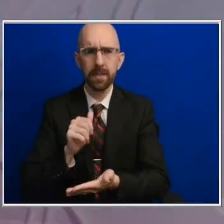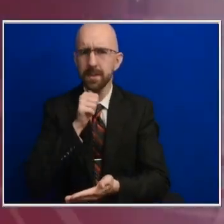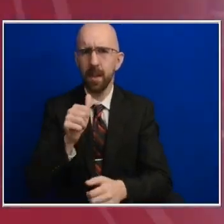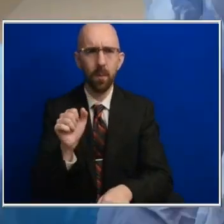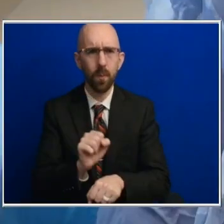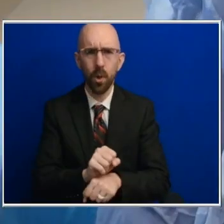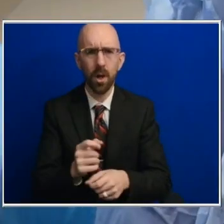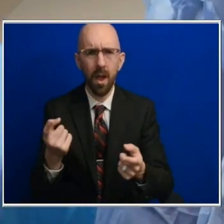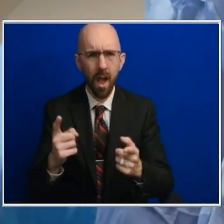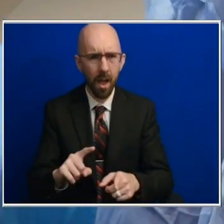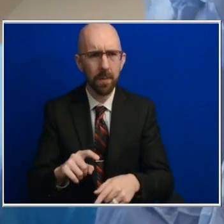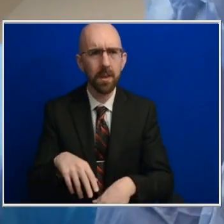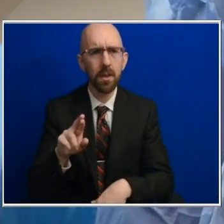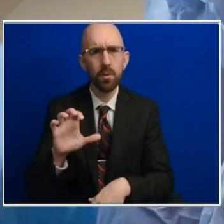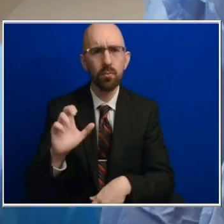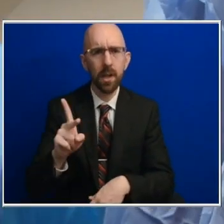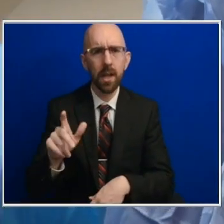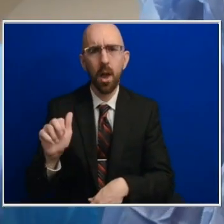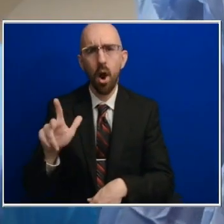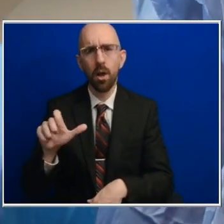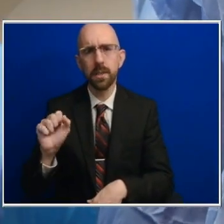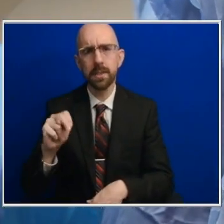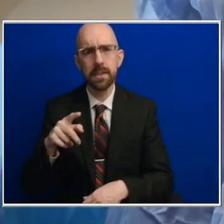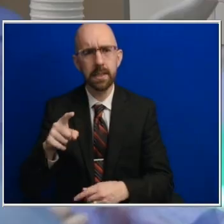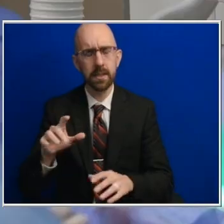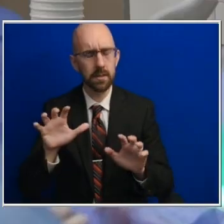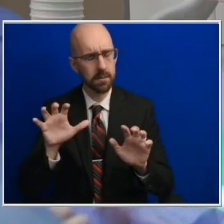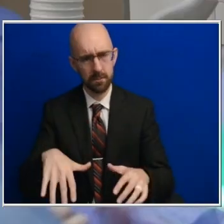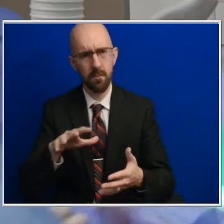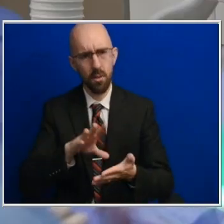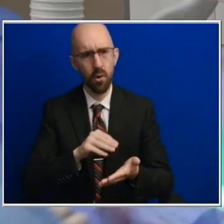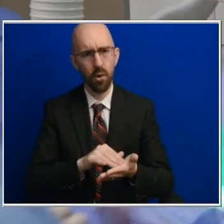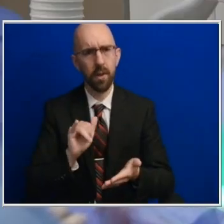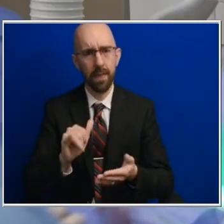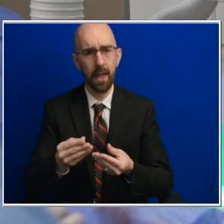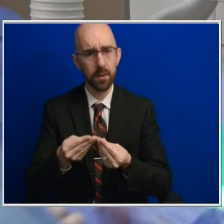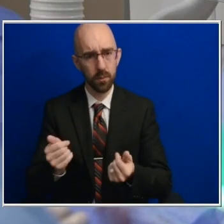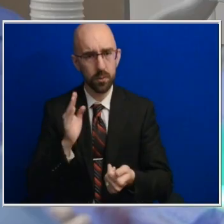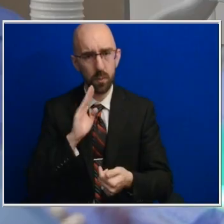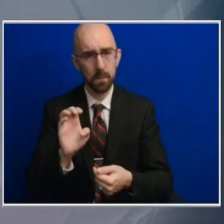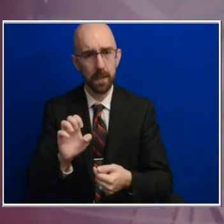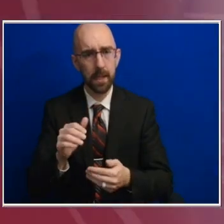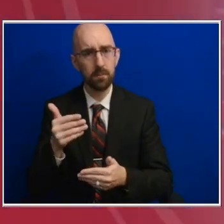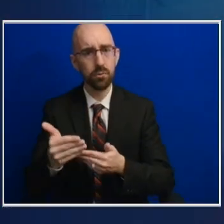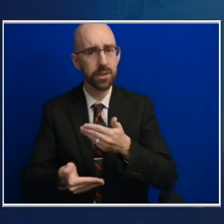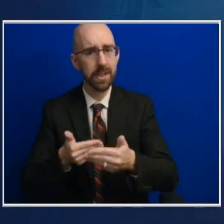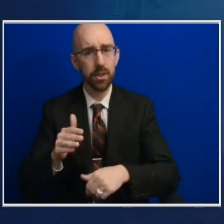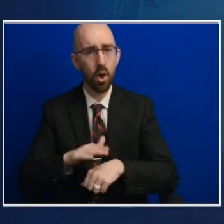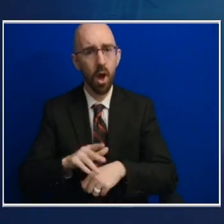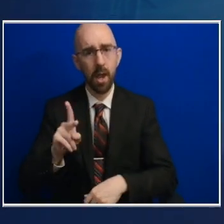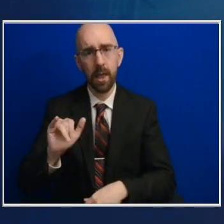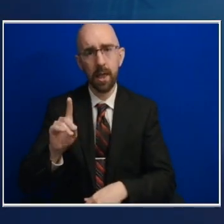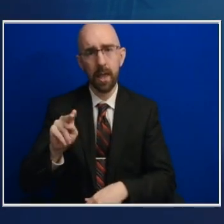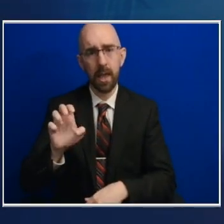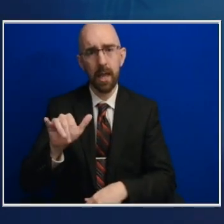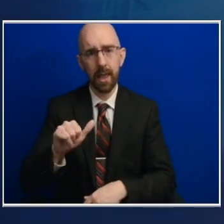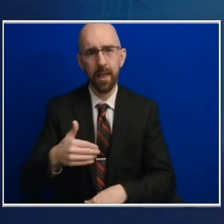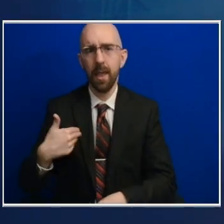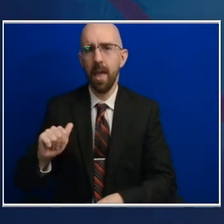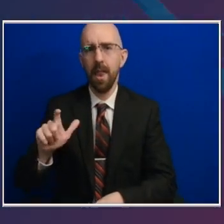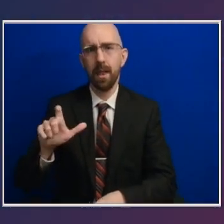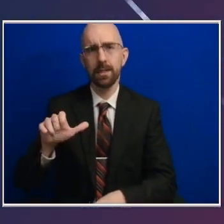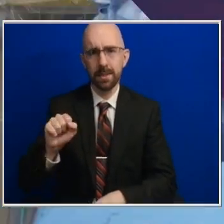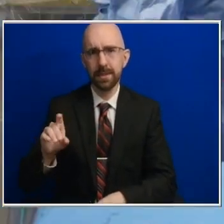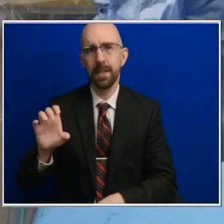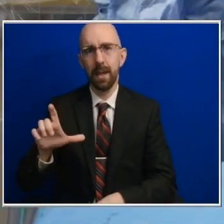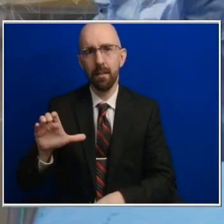Rick Carlson was stunned to learn that the solution would be a procedure on his kidneys. I'm Alexis Del Cid on the next All